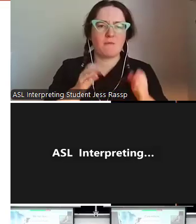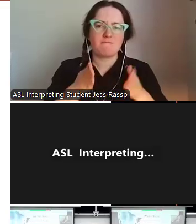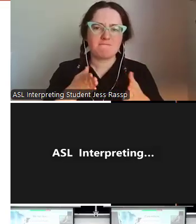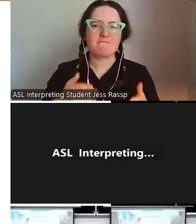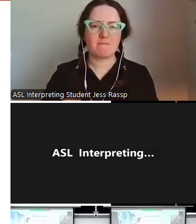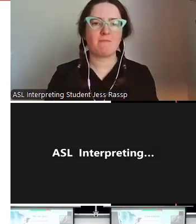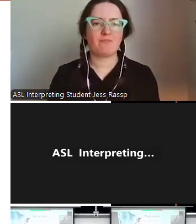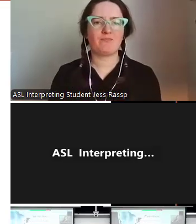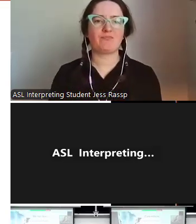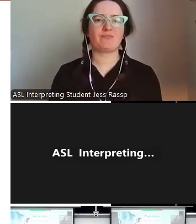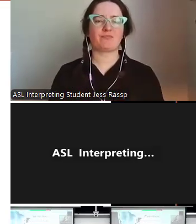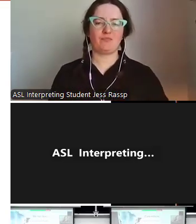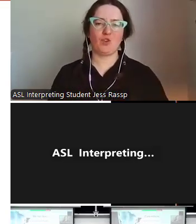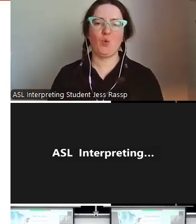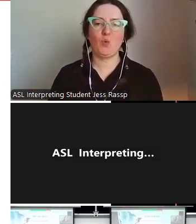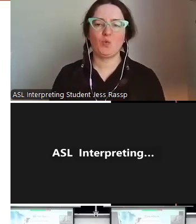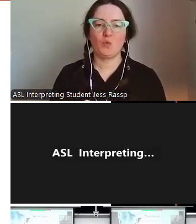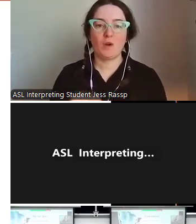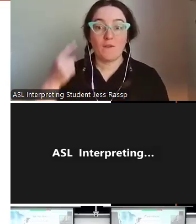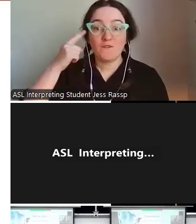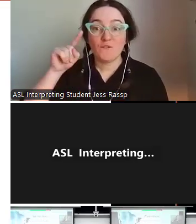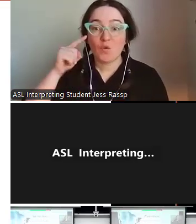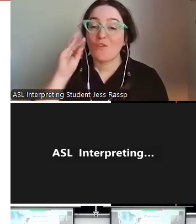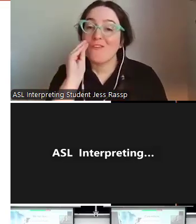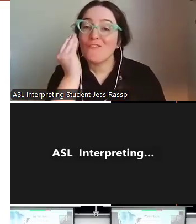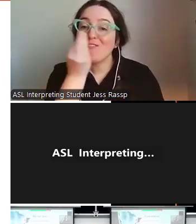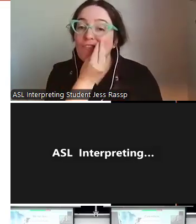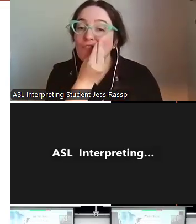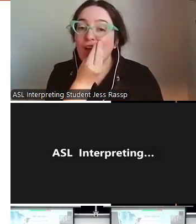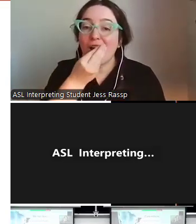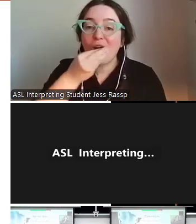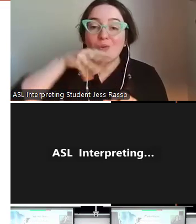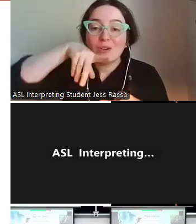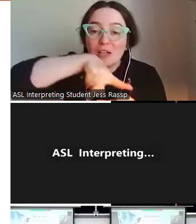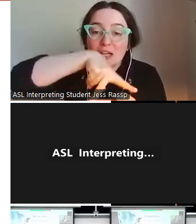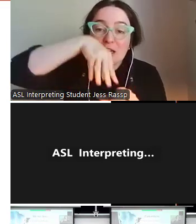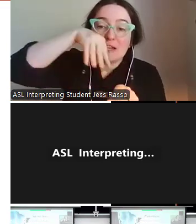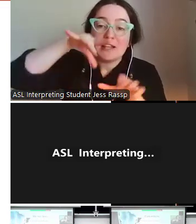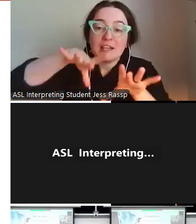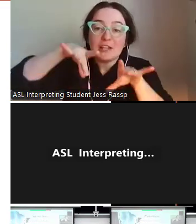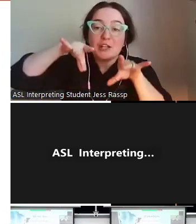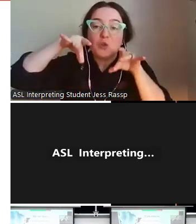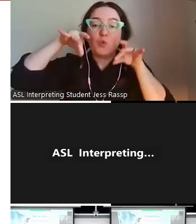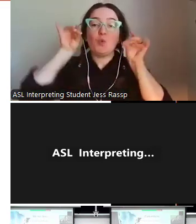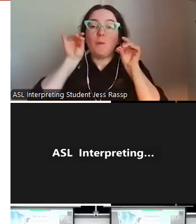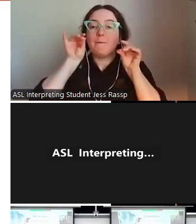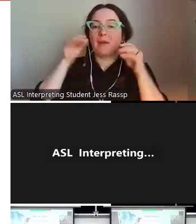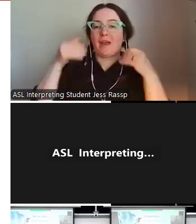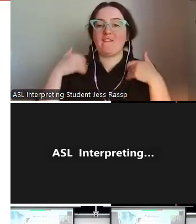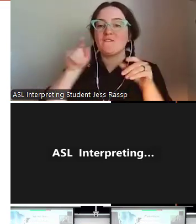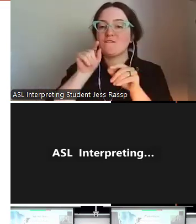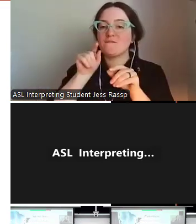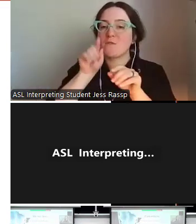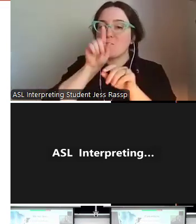a straw-like proboscis, right? So that basically this long thing that they can take the nectar from the flowers. All